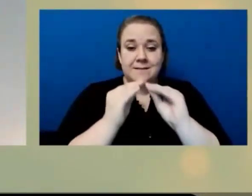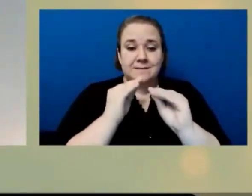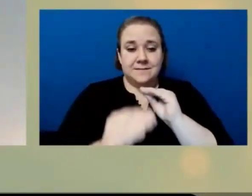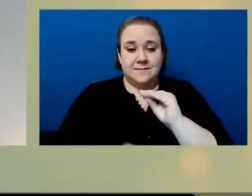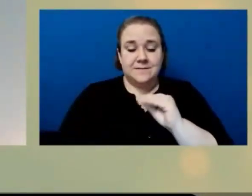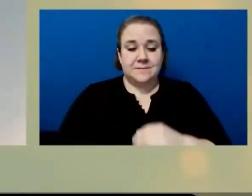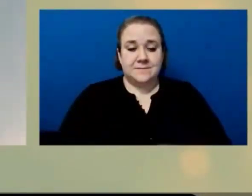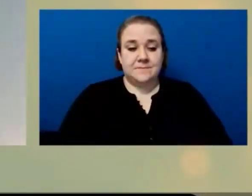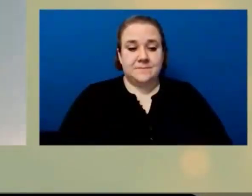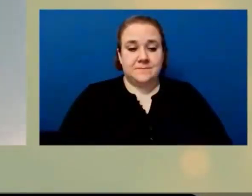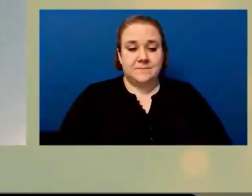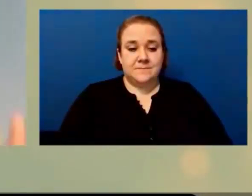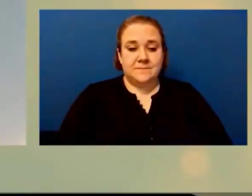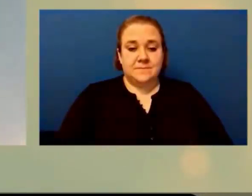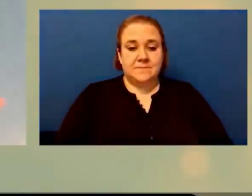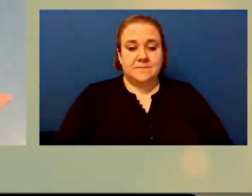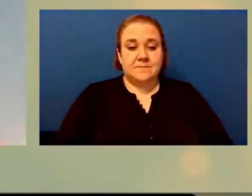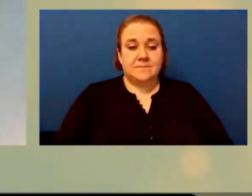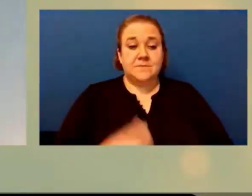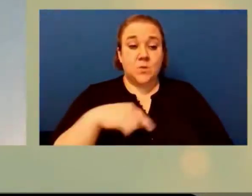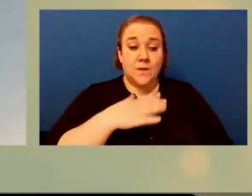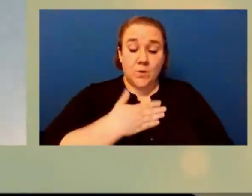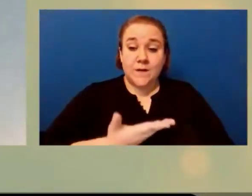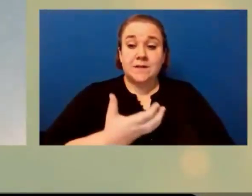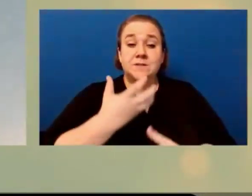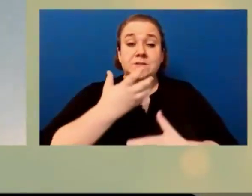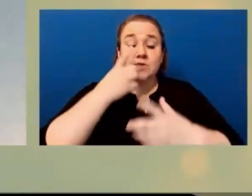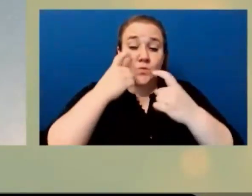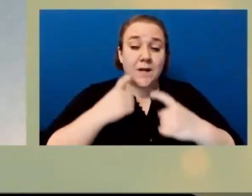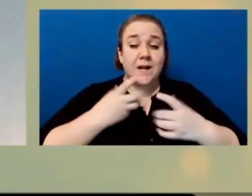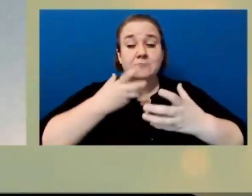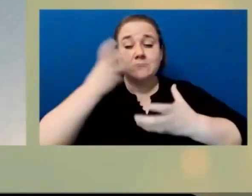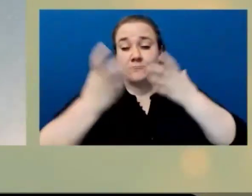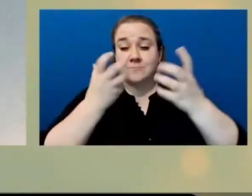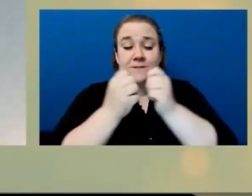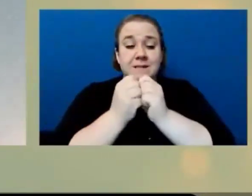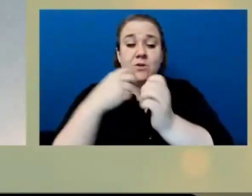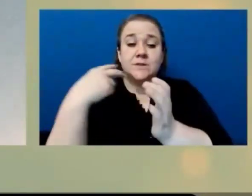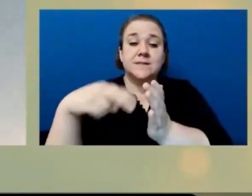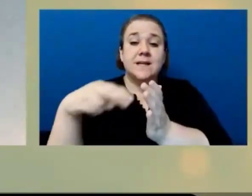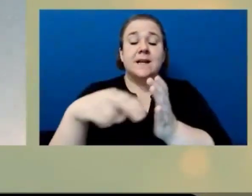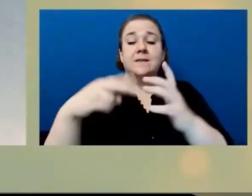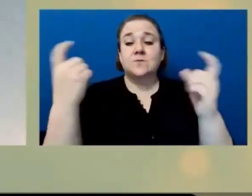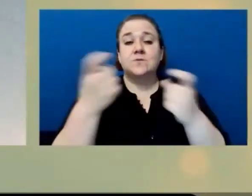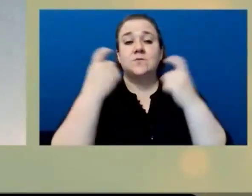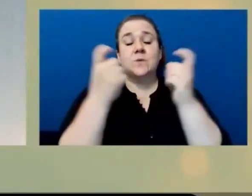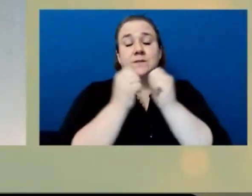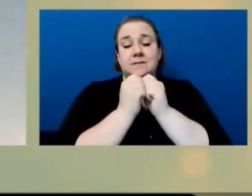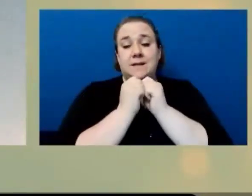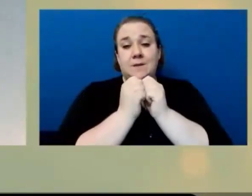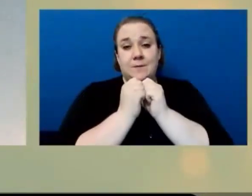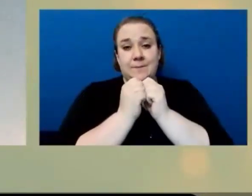heartbreak and our care, we are present to all of it together. And that is where our power